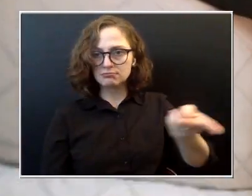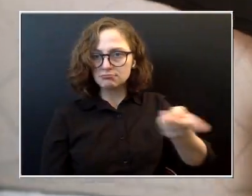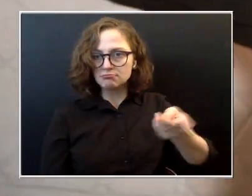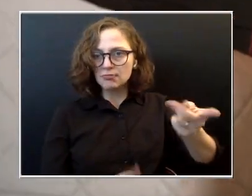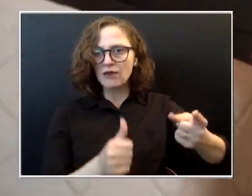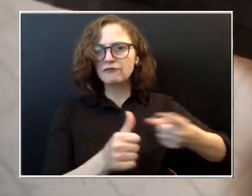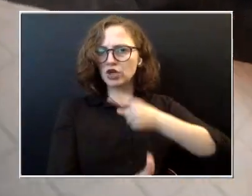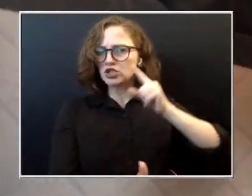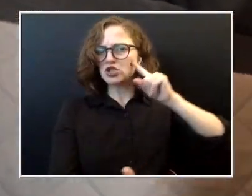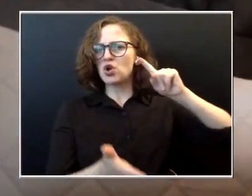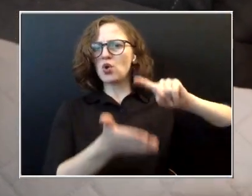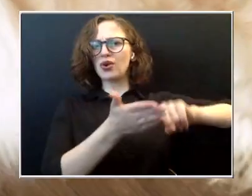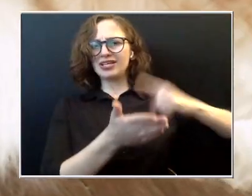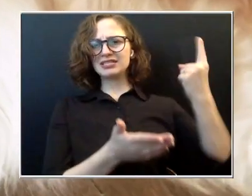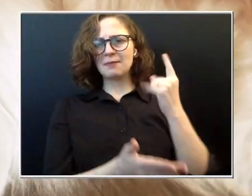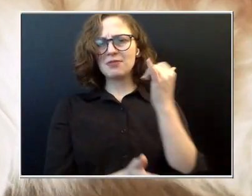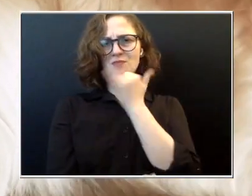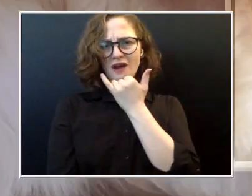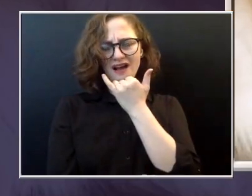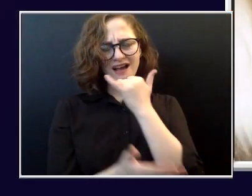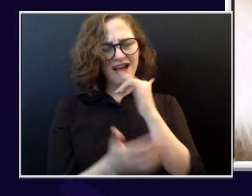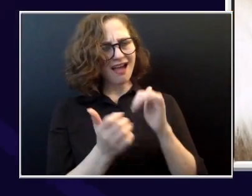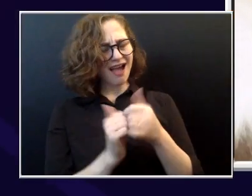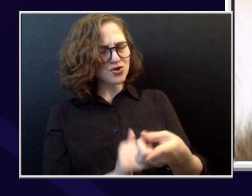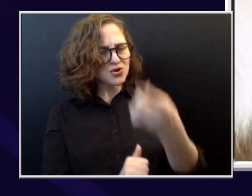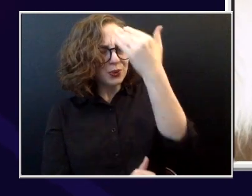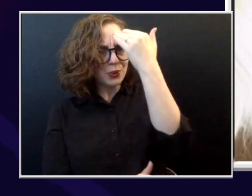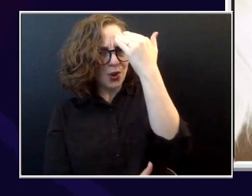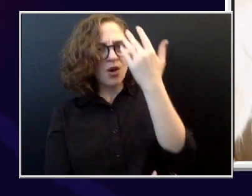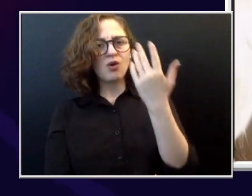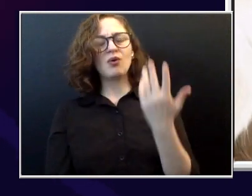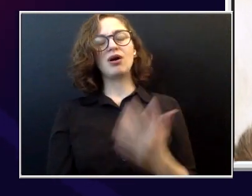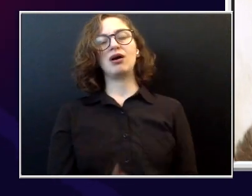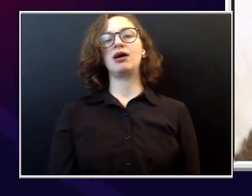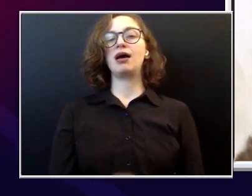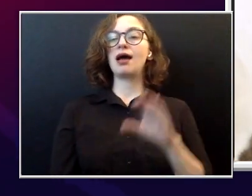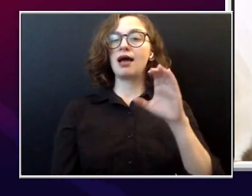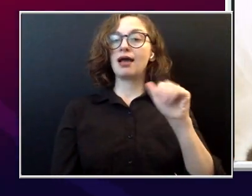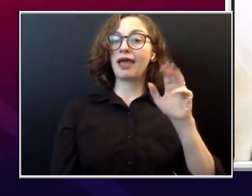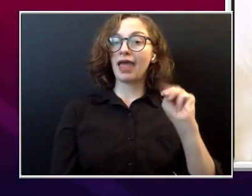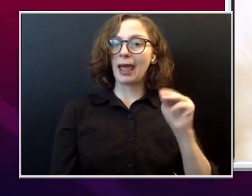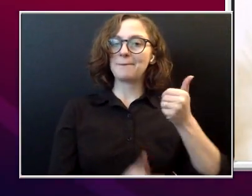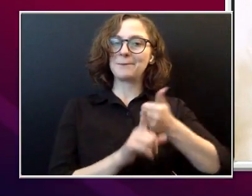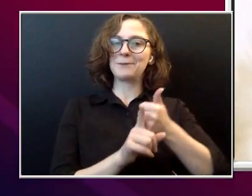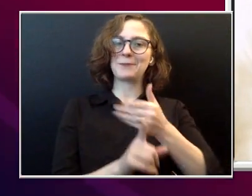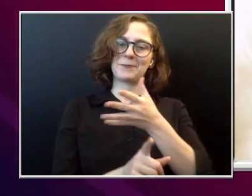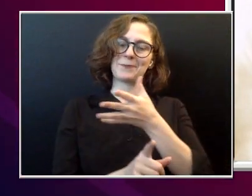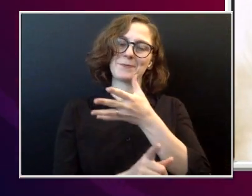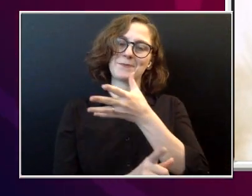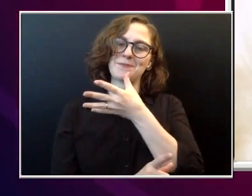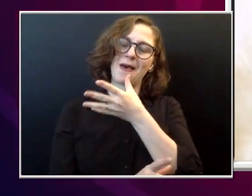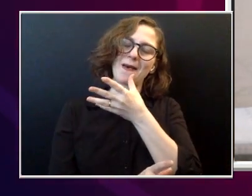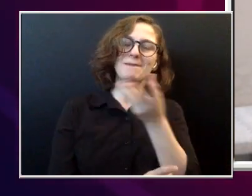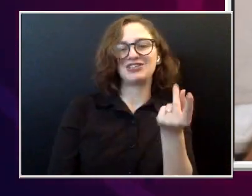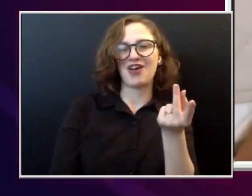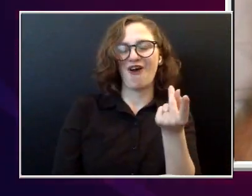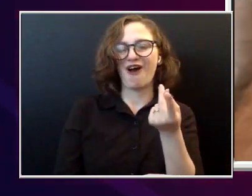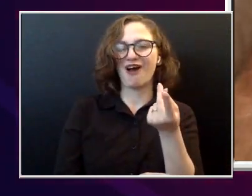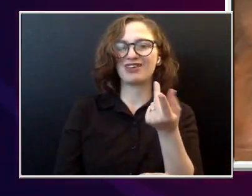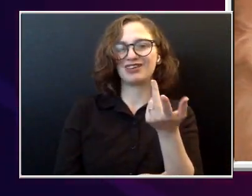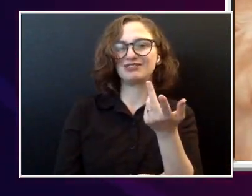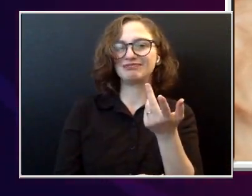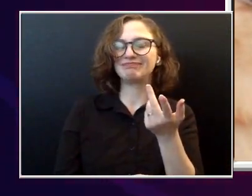was wrong? Well, just the fact Cam is the mama dog to the other one. That's her daughter that we have, and